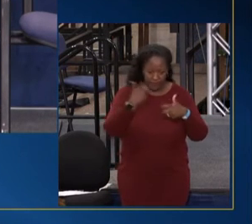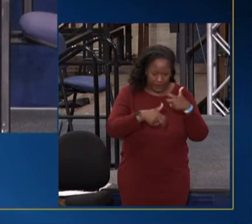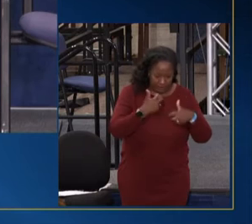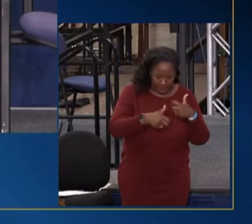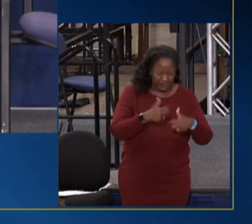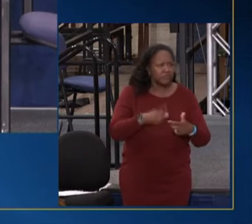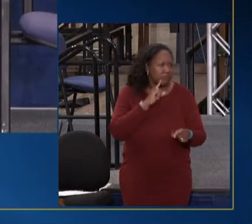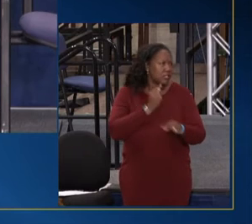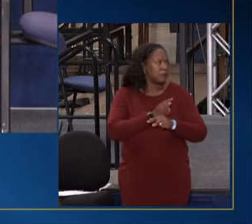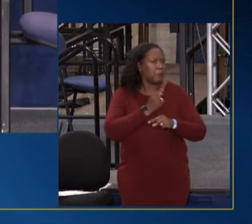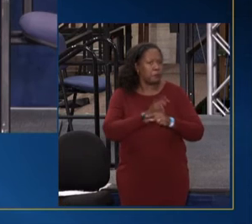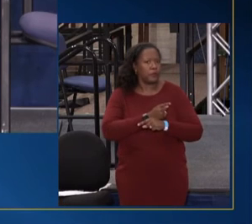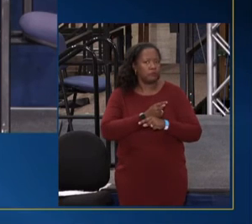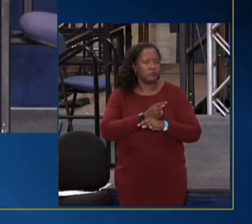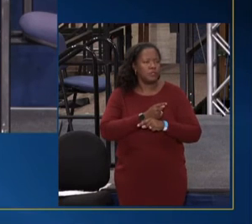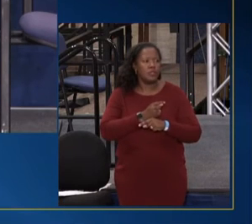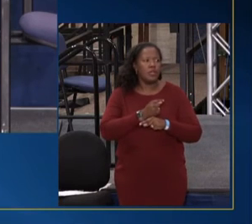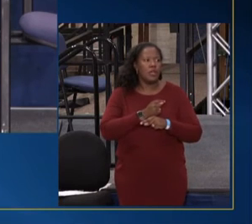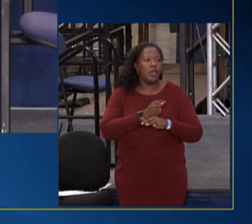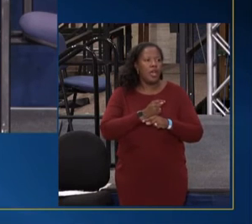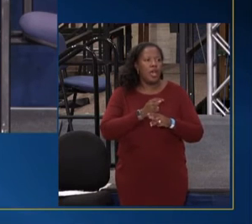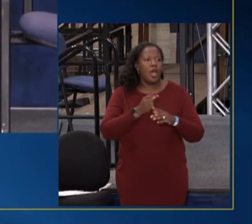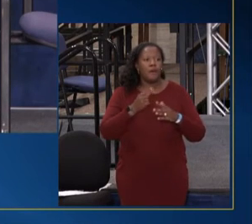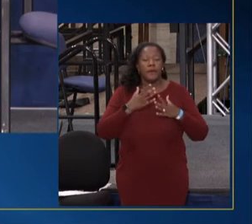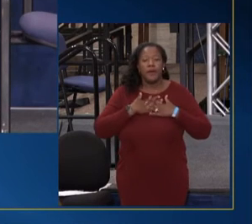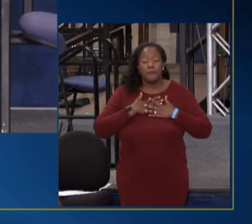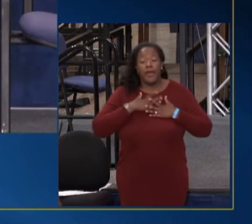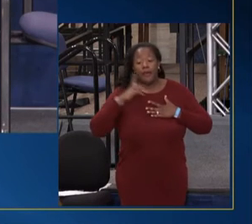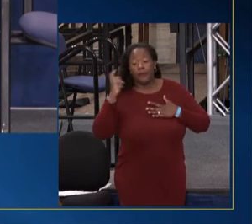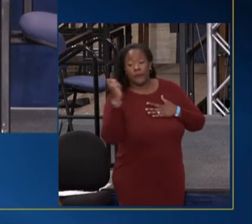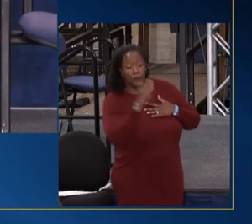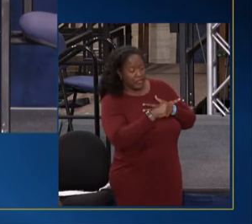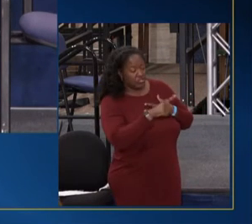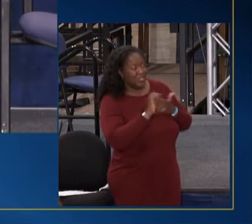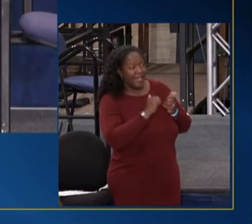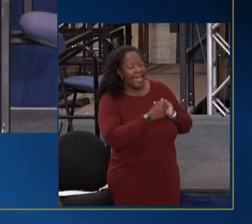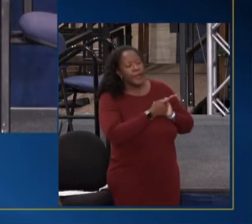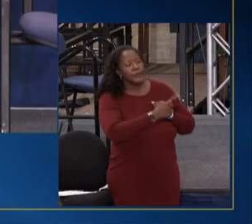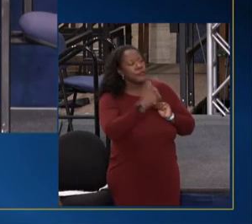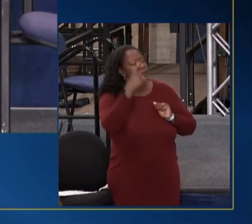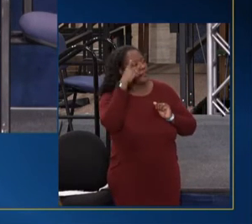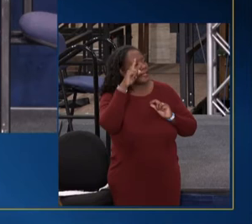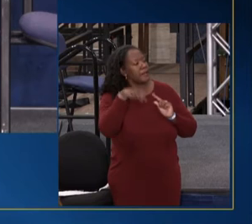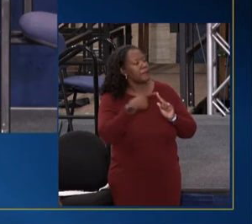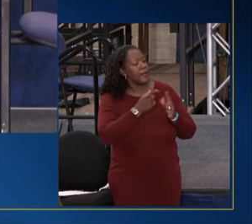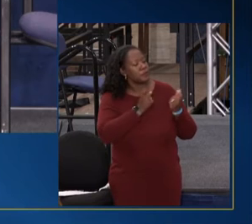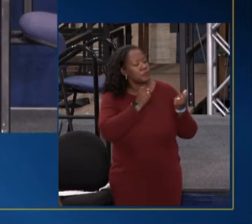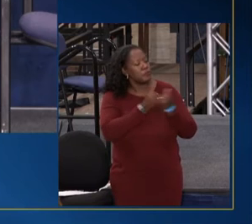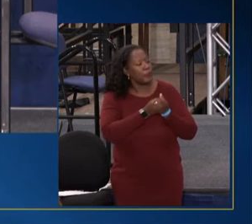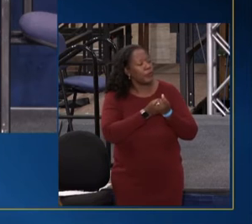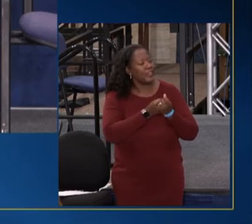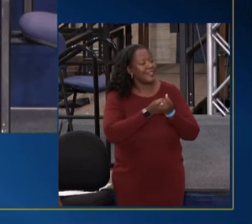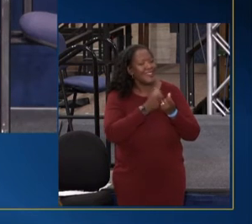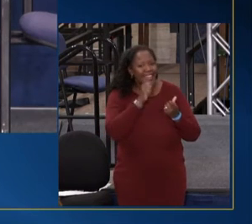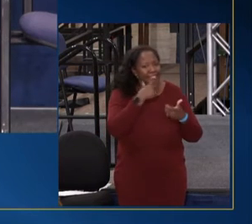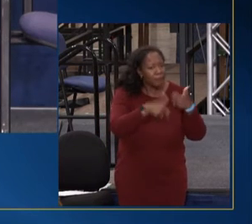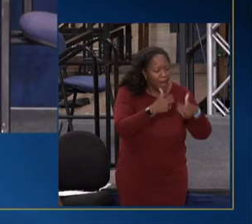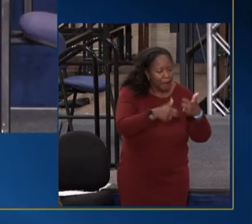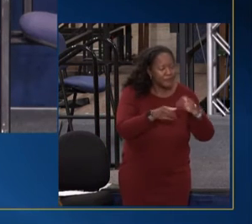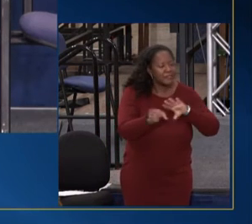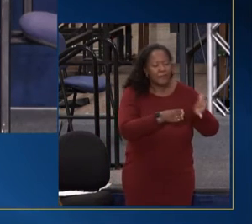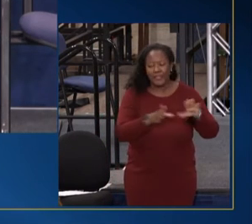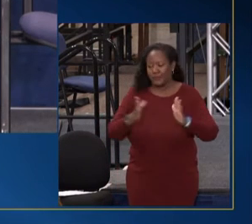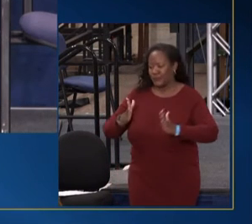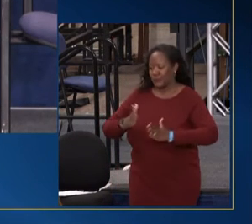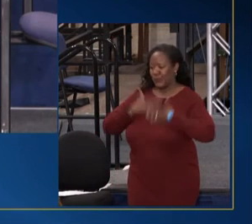appropriate to focus on the problems. And so I want to ask you all like how you think about supporting the joy and how this syndemic